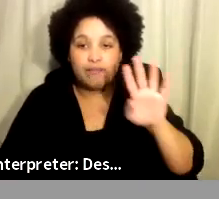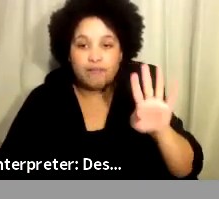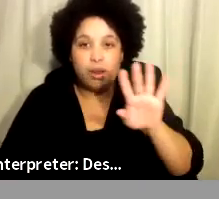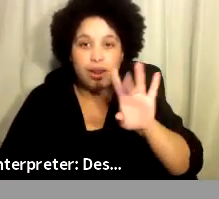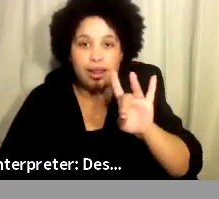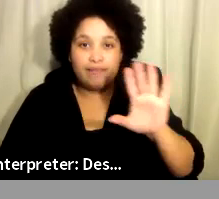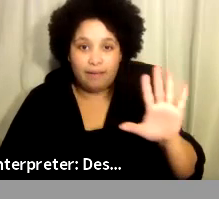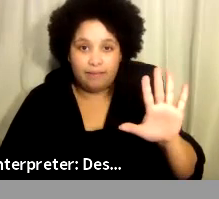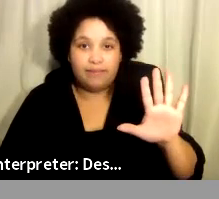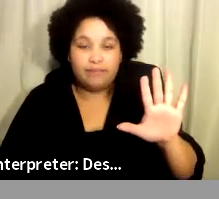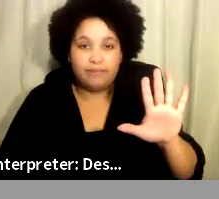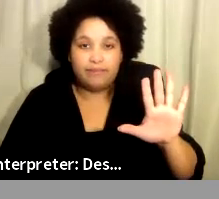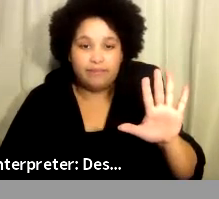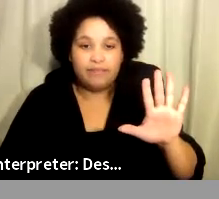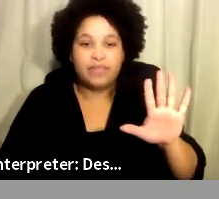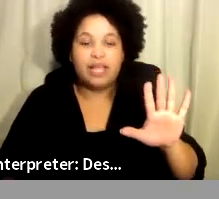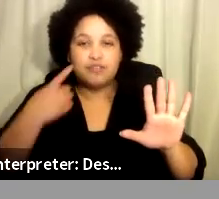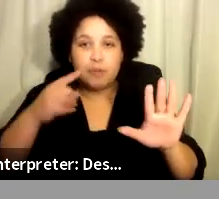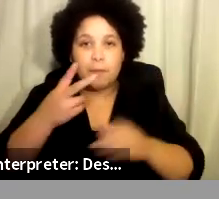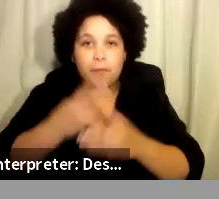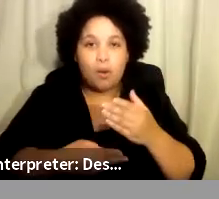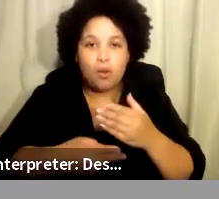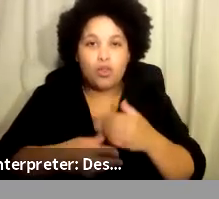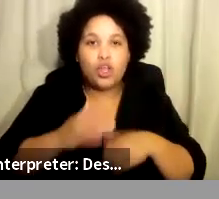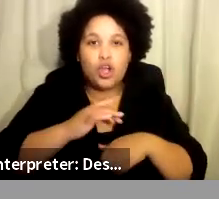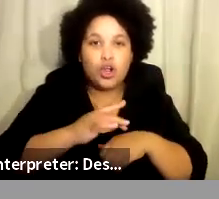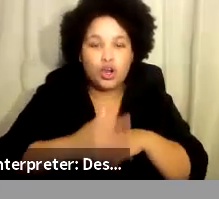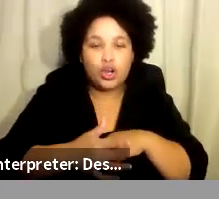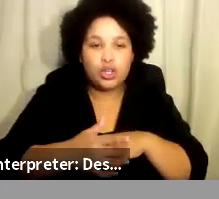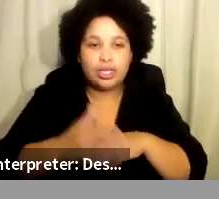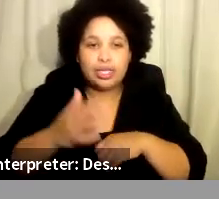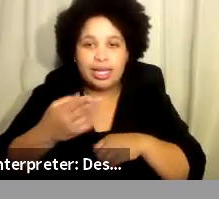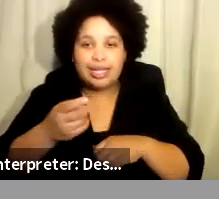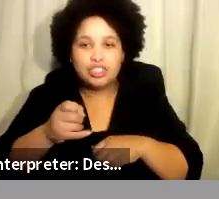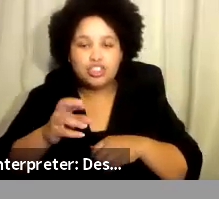916-566-3485 for our early Head Start and Head Start sites. And then it's